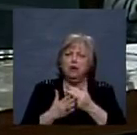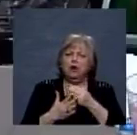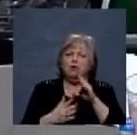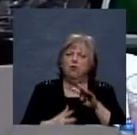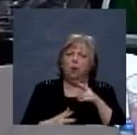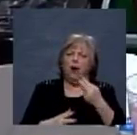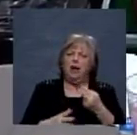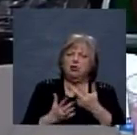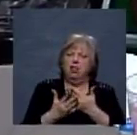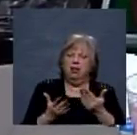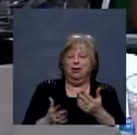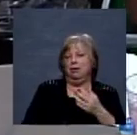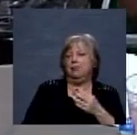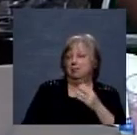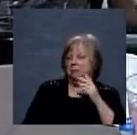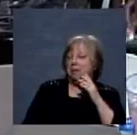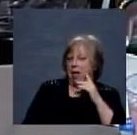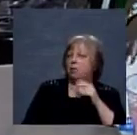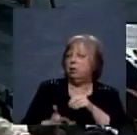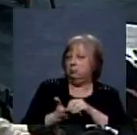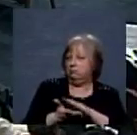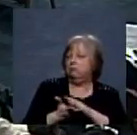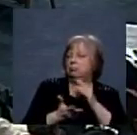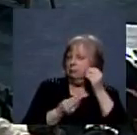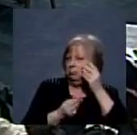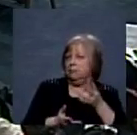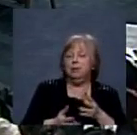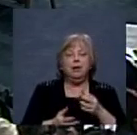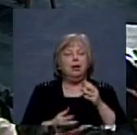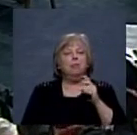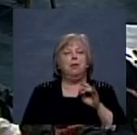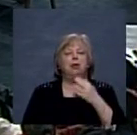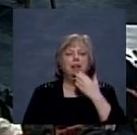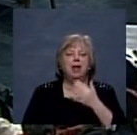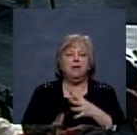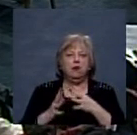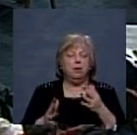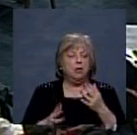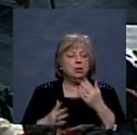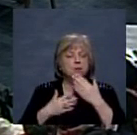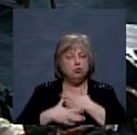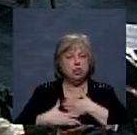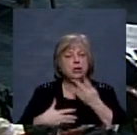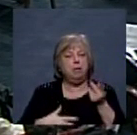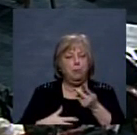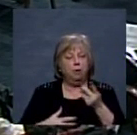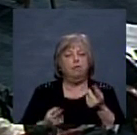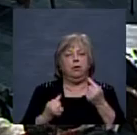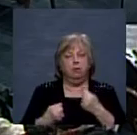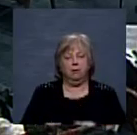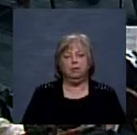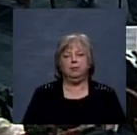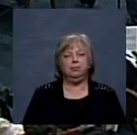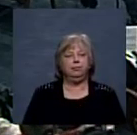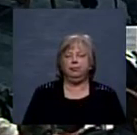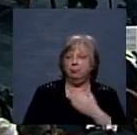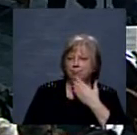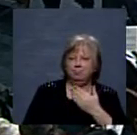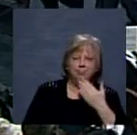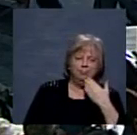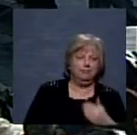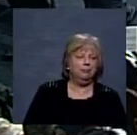Mm-hmm. Thank you. Thank you. I'll try to make that note to them. Well, thank you very much. Appreciate both of you attending. Thank you. Thank you.